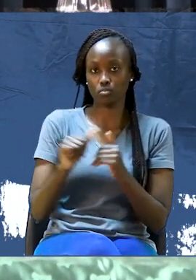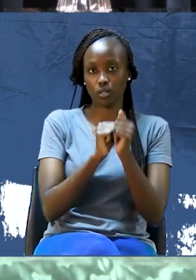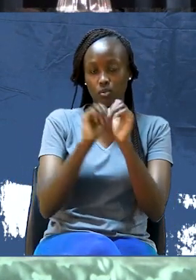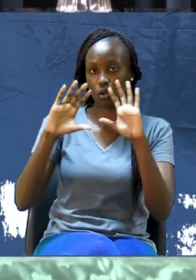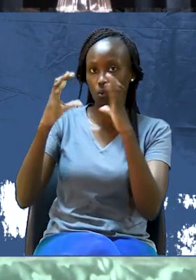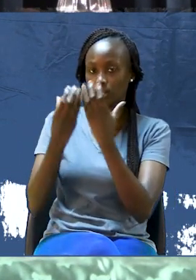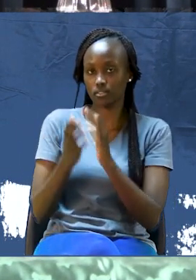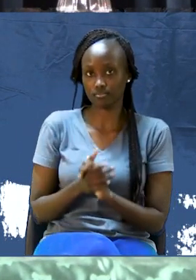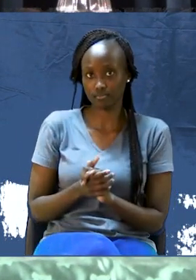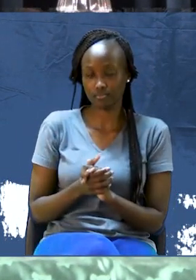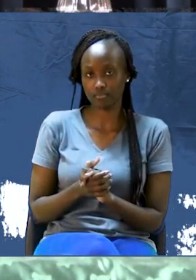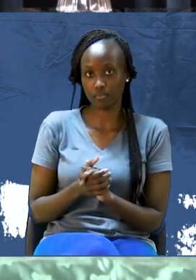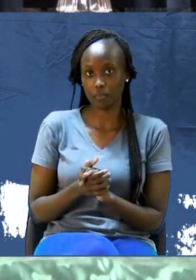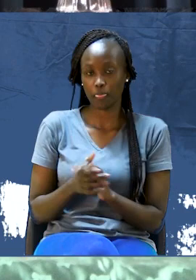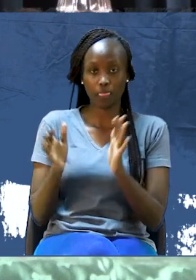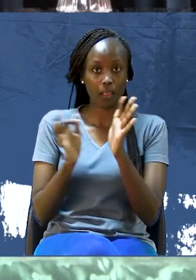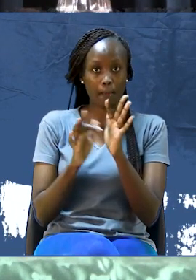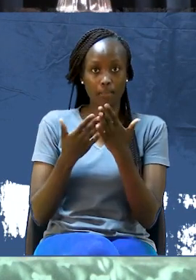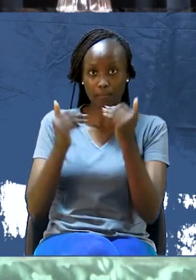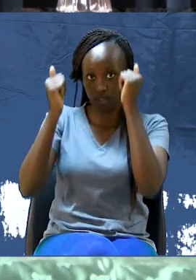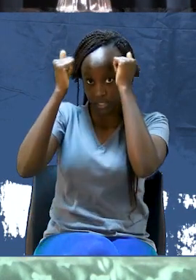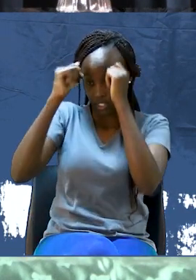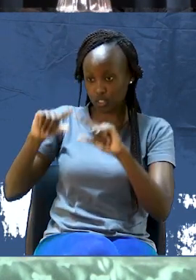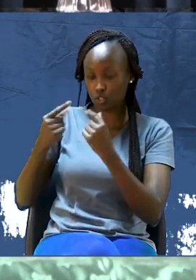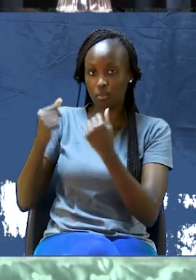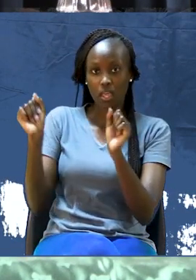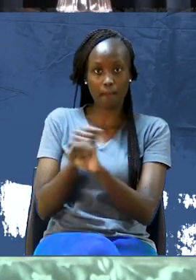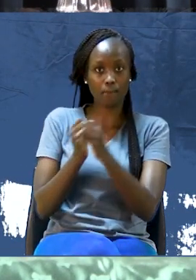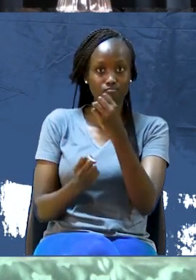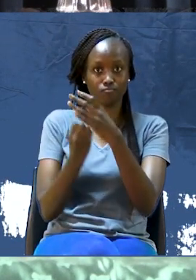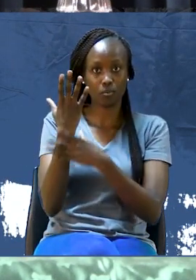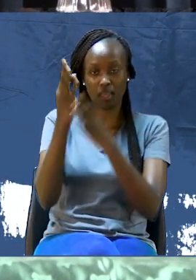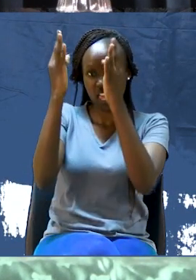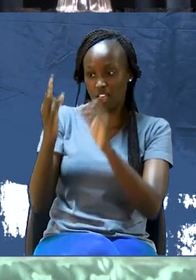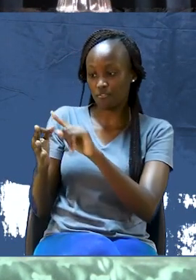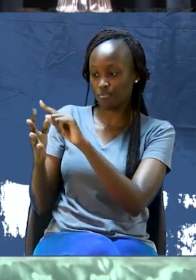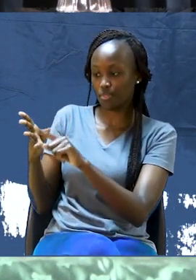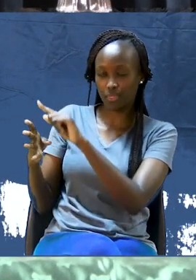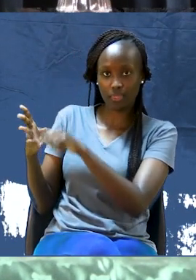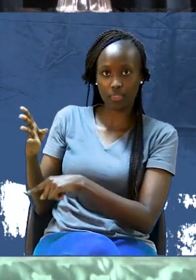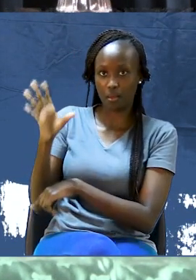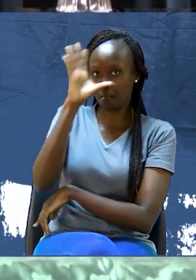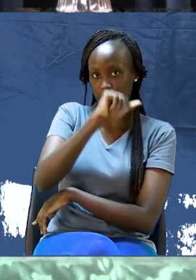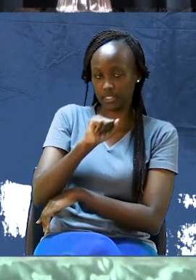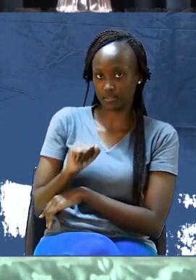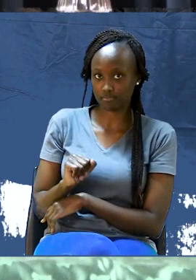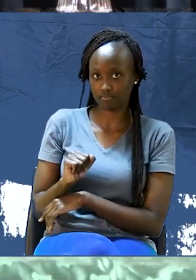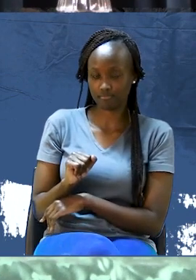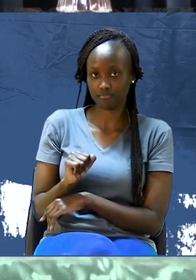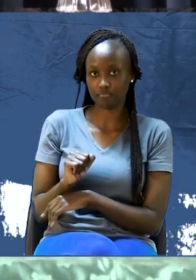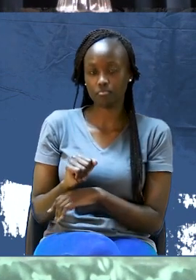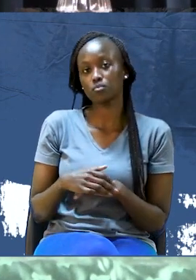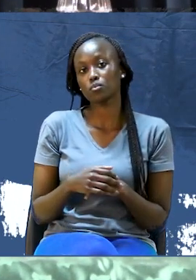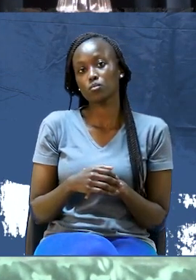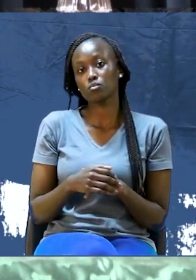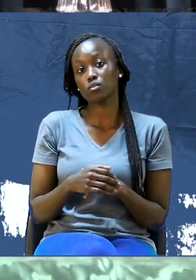A Bible study group cannot thrive unless it has a healthy mix of these elements. You see, a